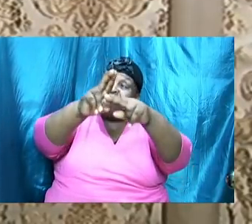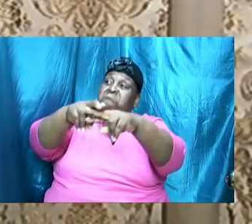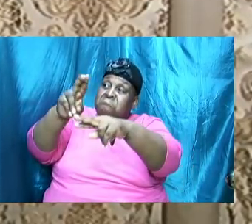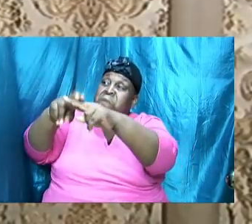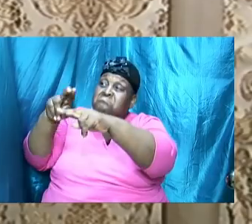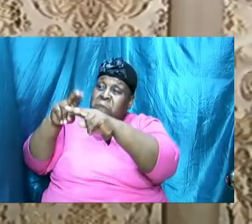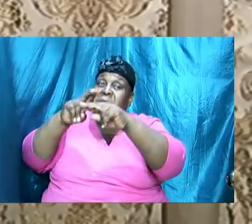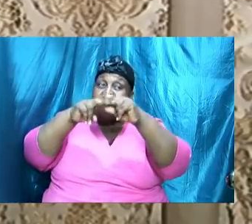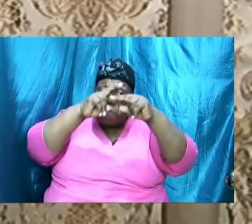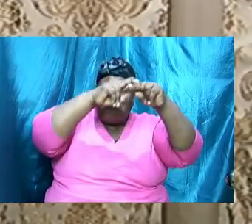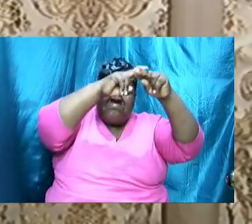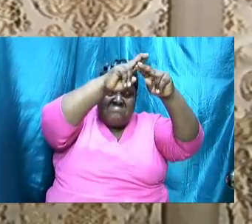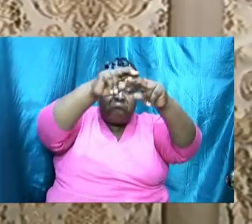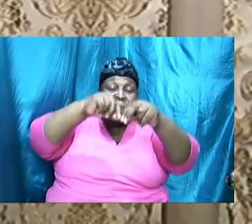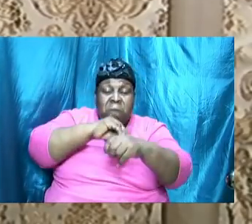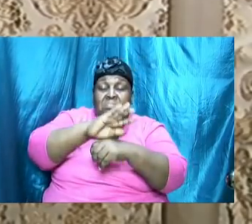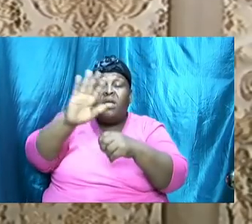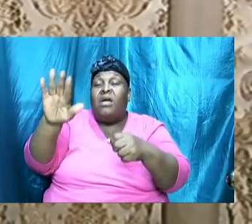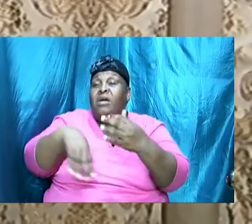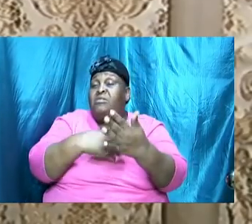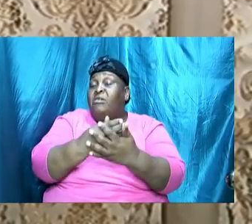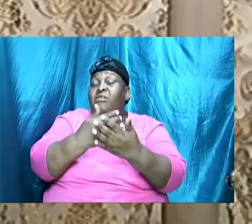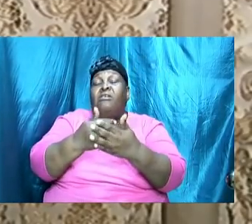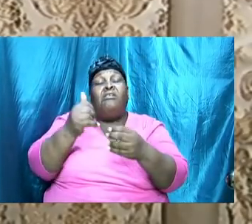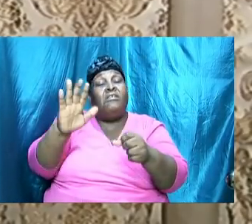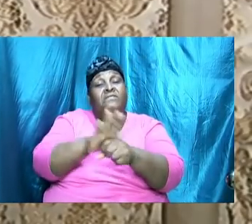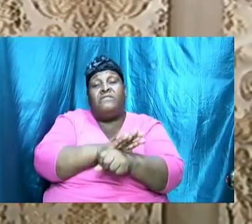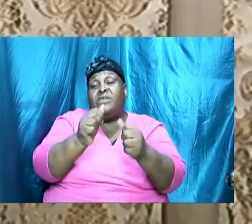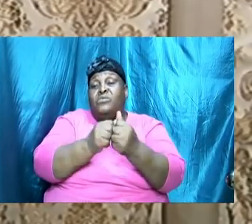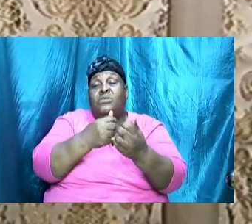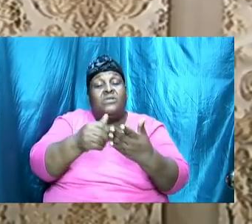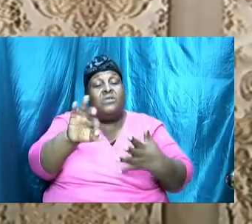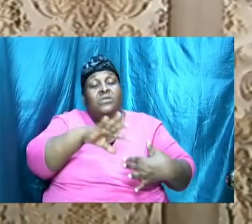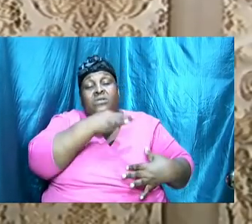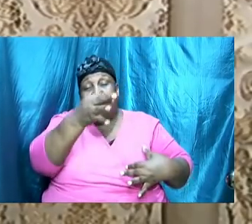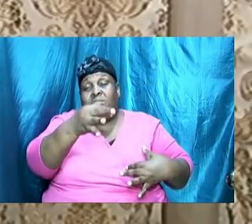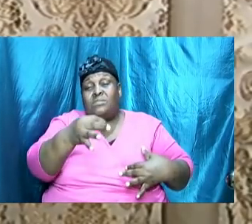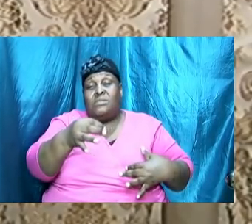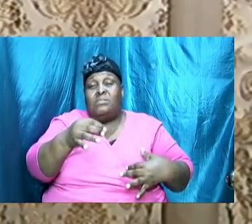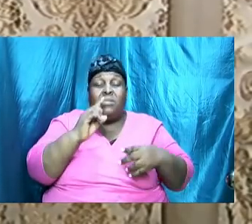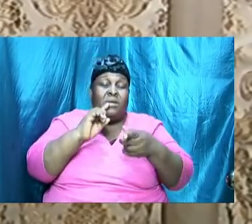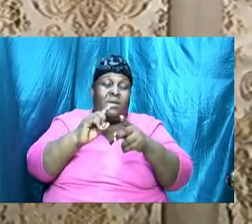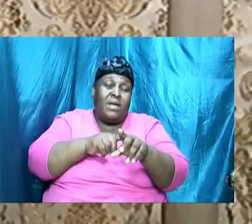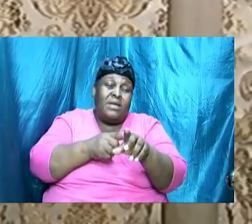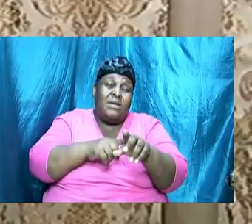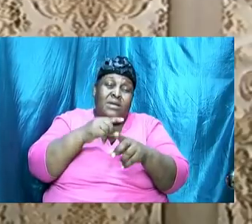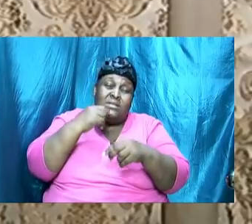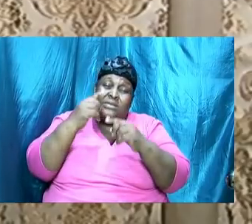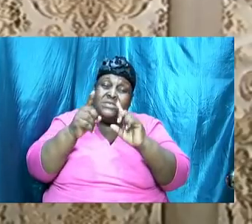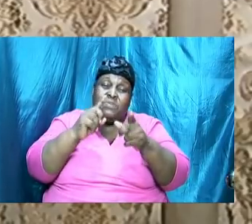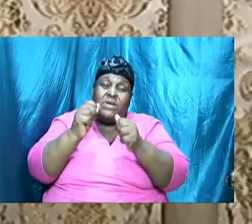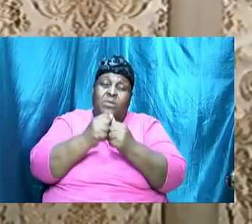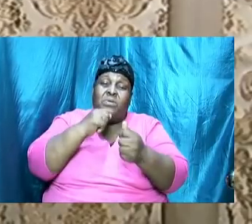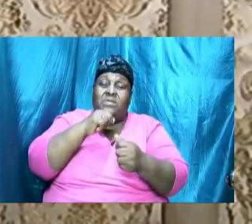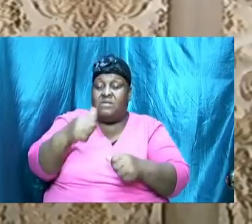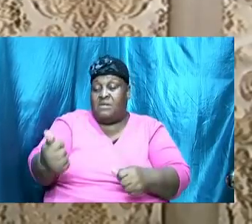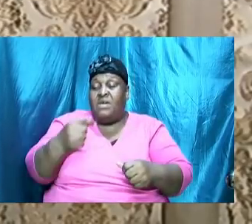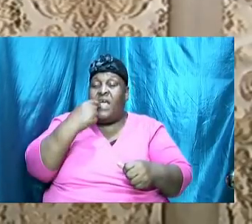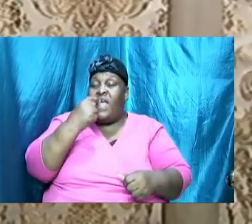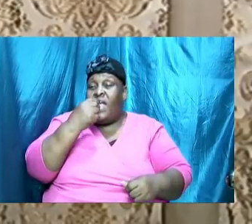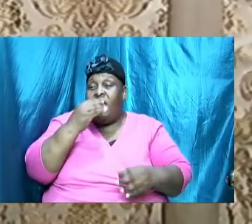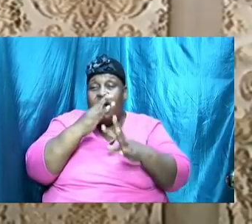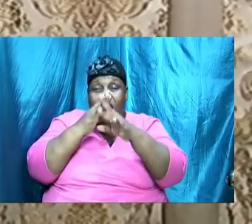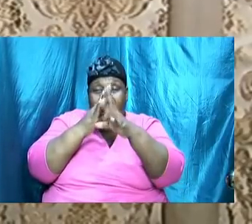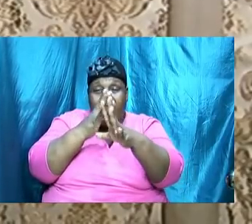and they were all filled with the Holy Ghost and began to speak with other tongues as the Spirit gave